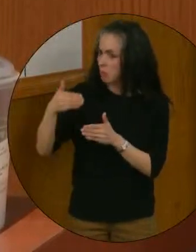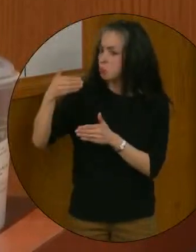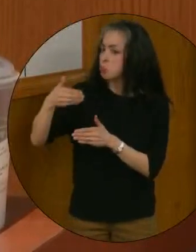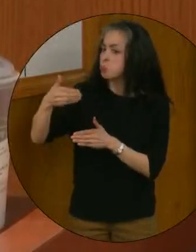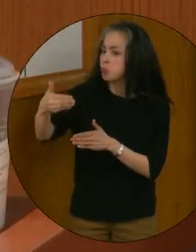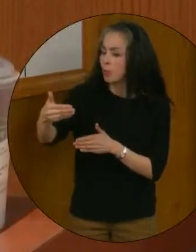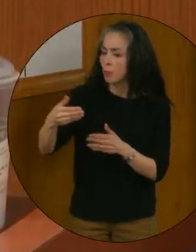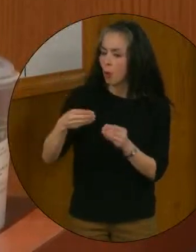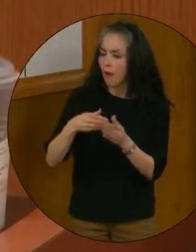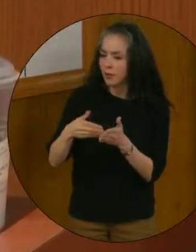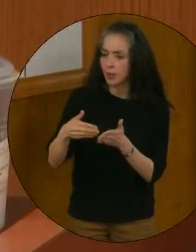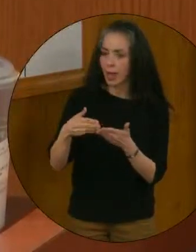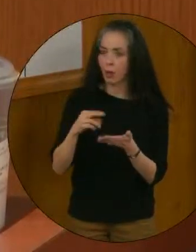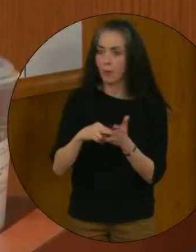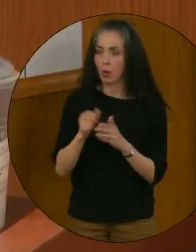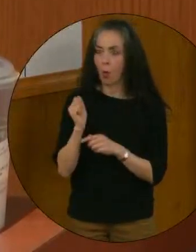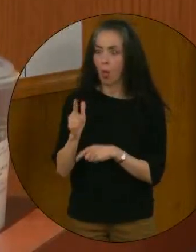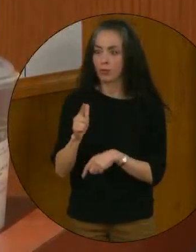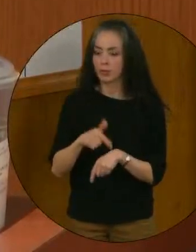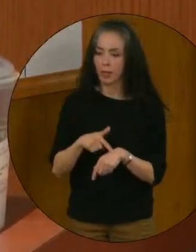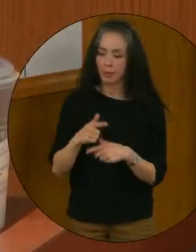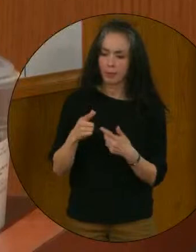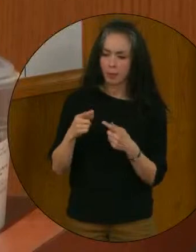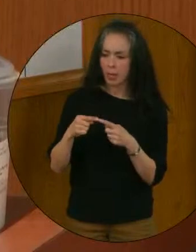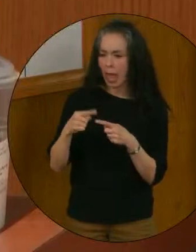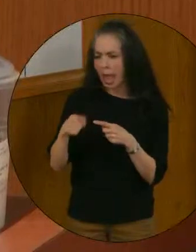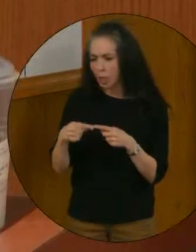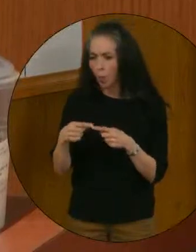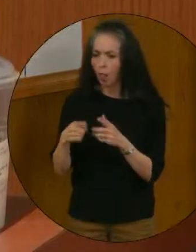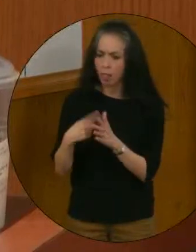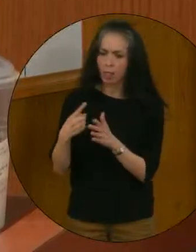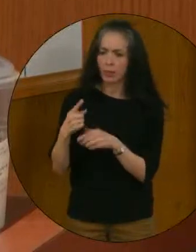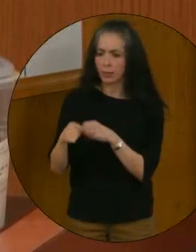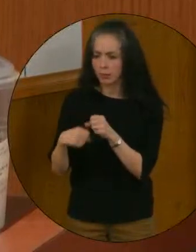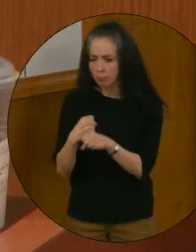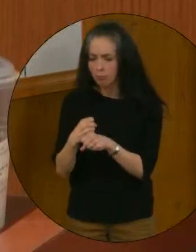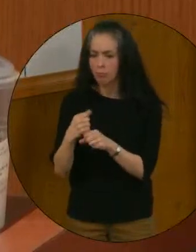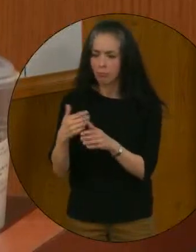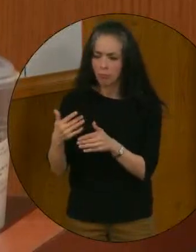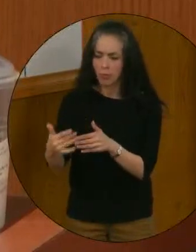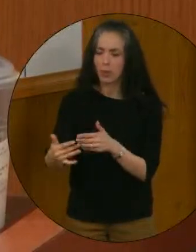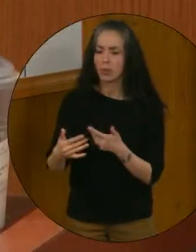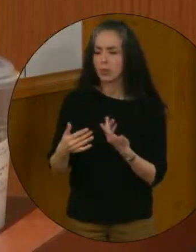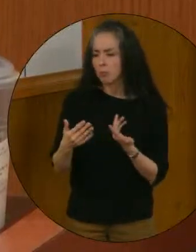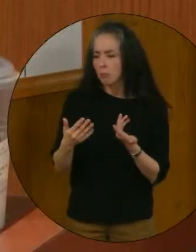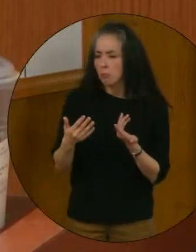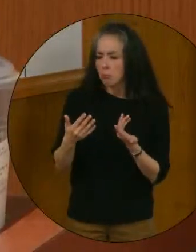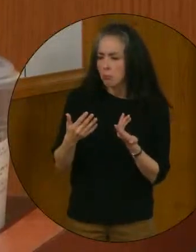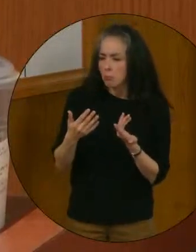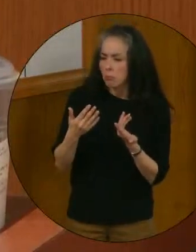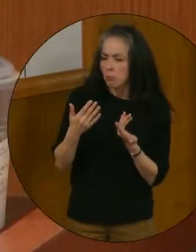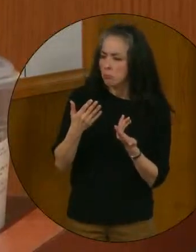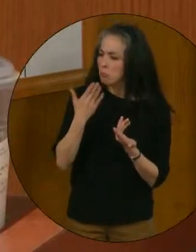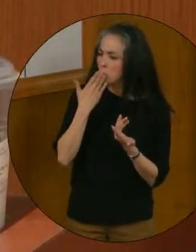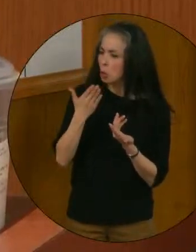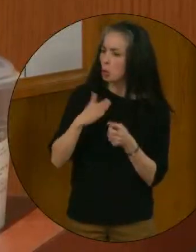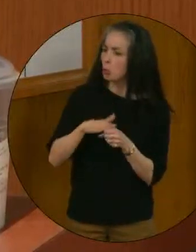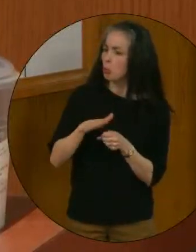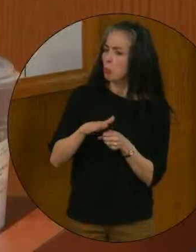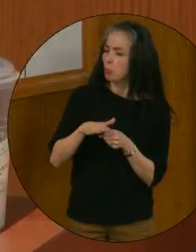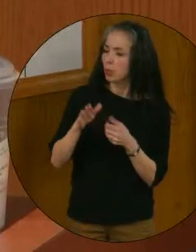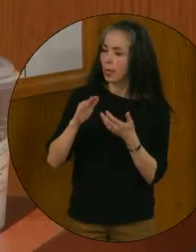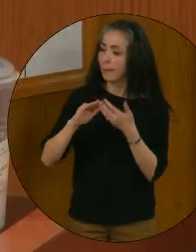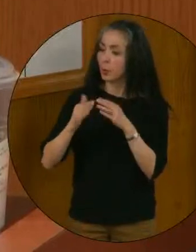saying like all the time, but maybe annually as the budgets are getting assigned. I think annually is a pretty fair assessment, and it gives